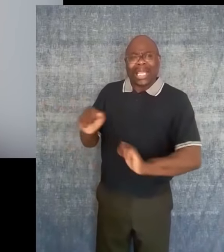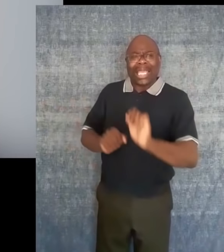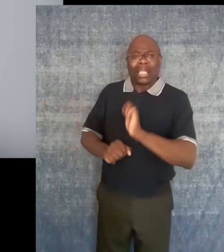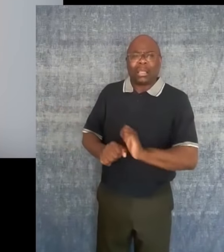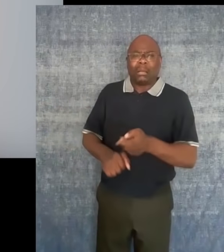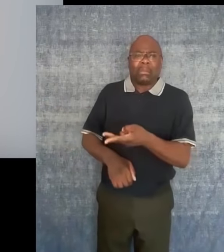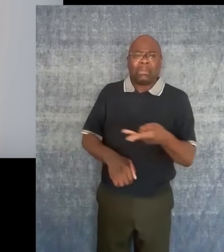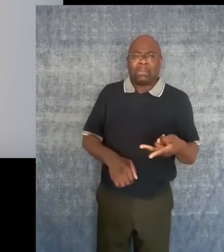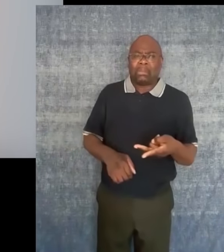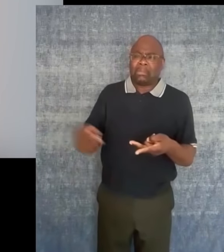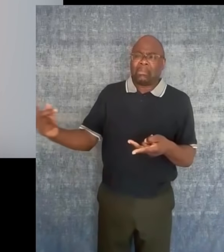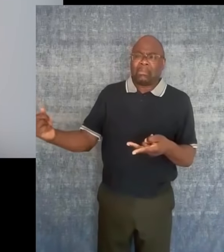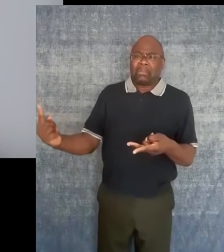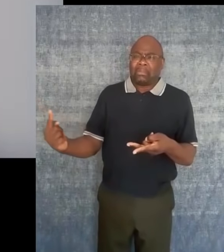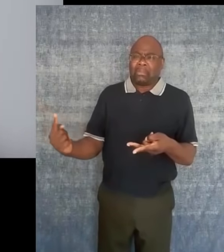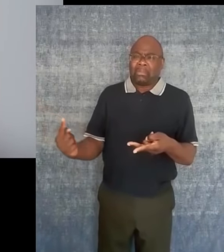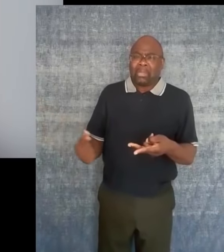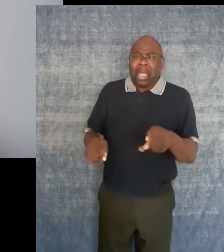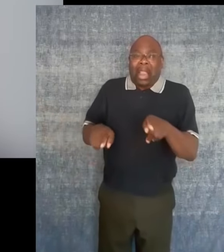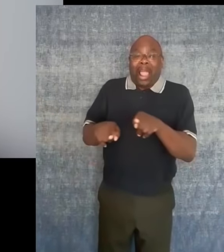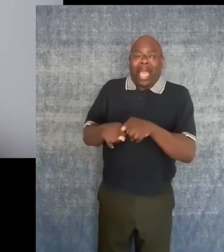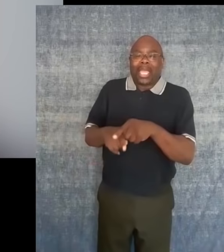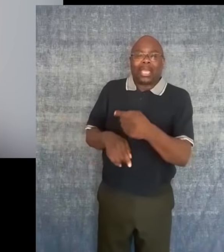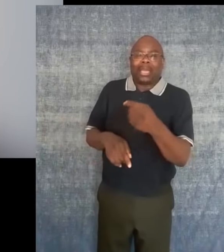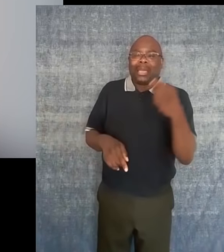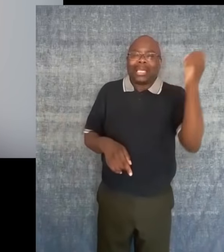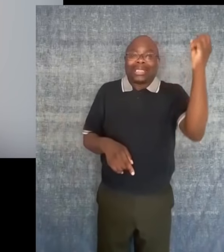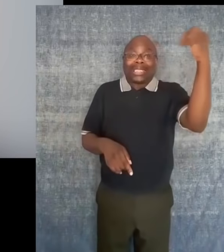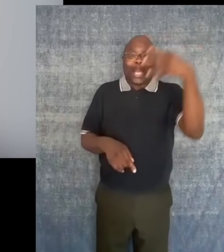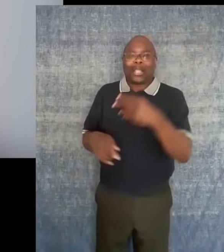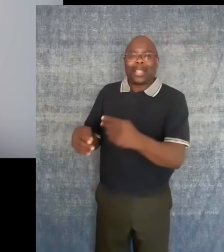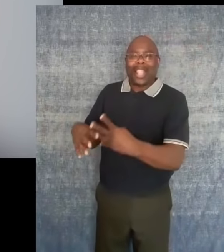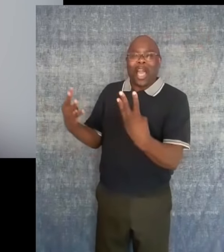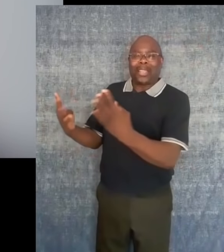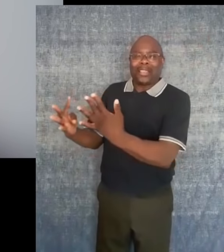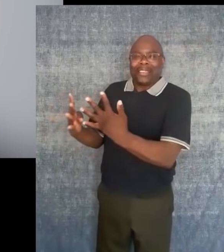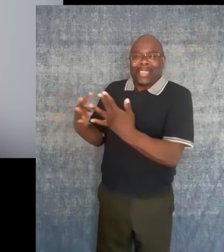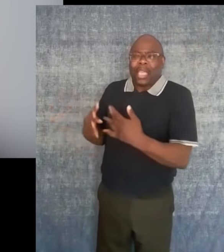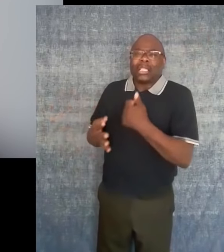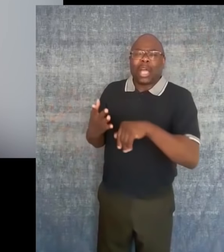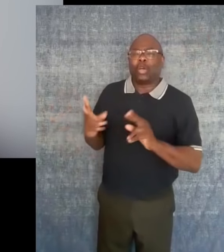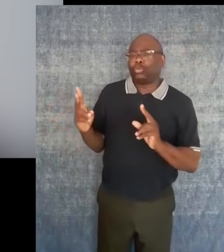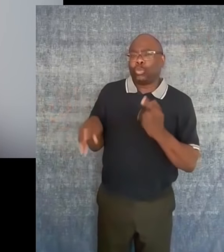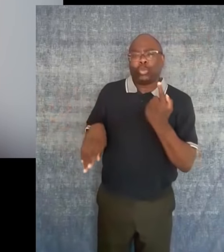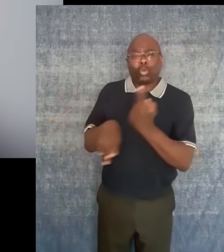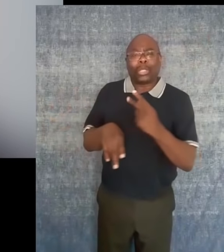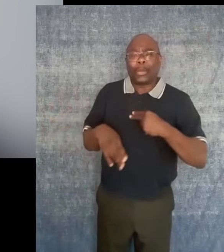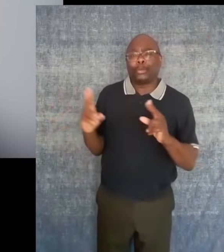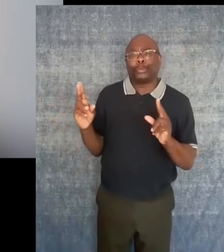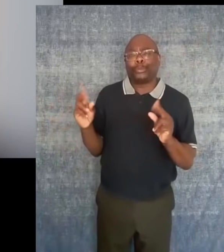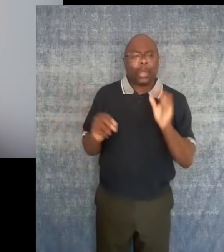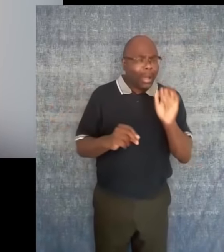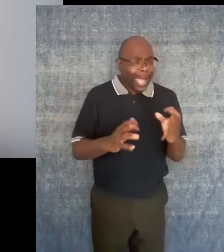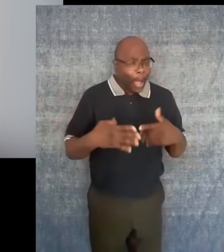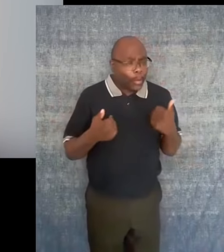in, and he was like a ray of sunshine. And he began to chat to me, and he asked me how I